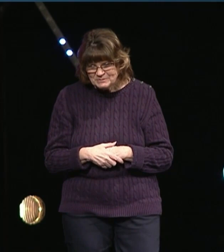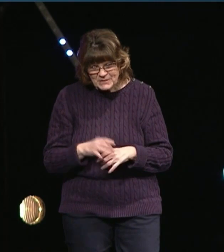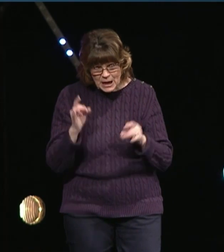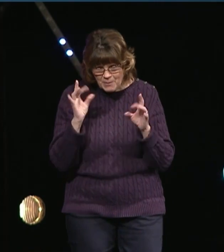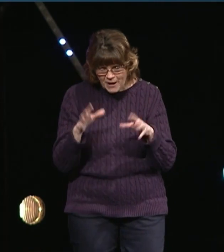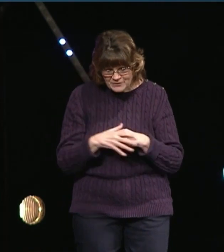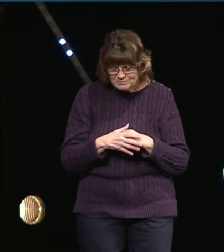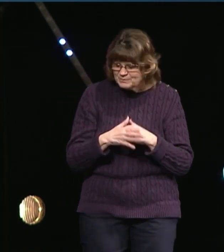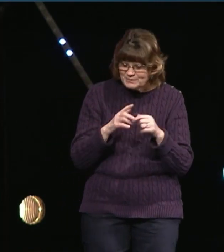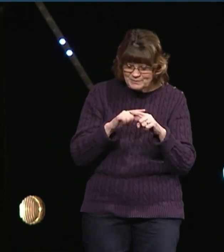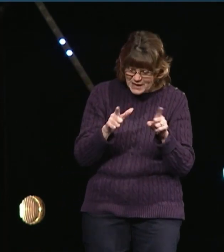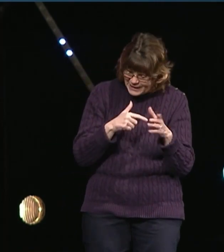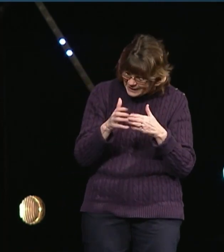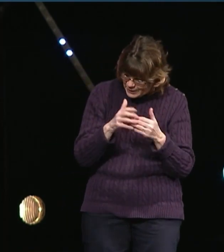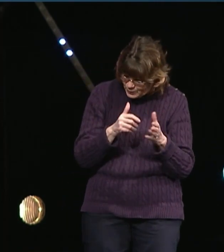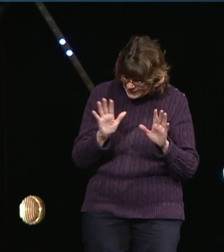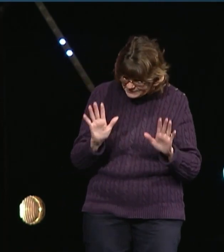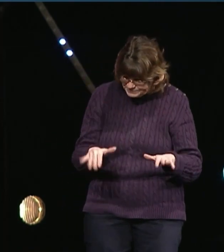anyway,